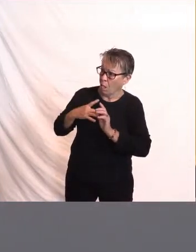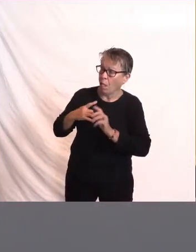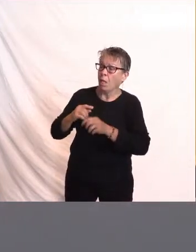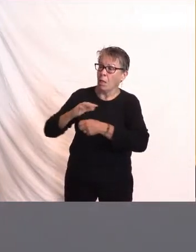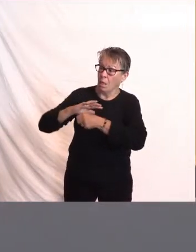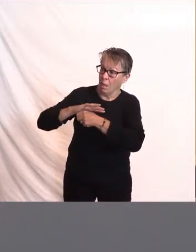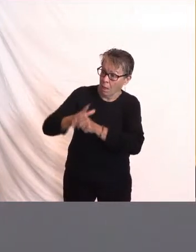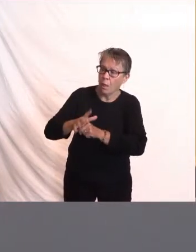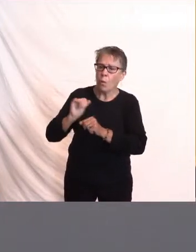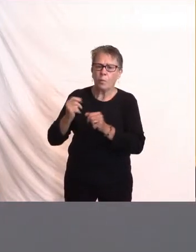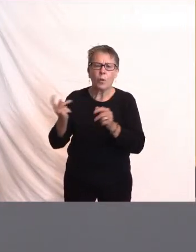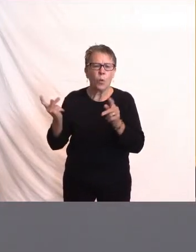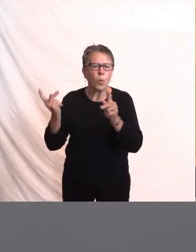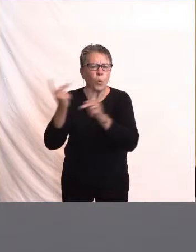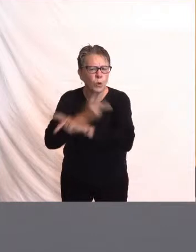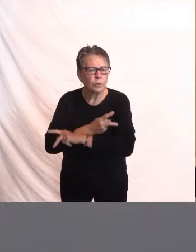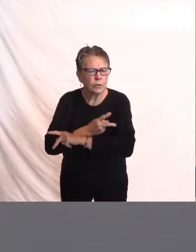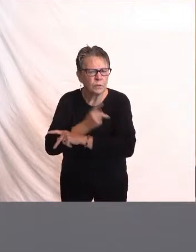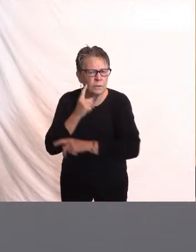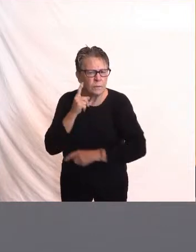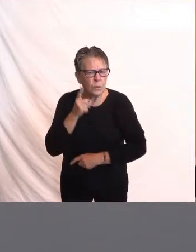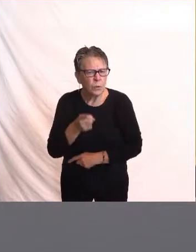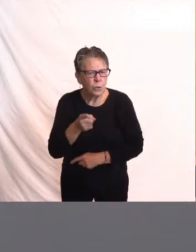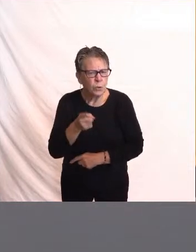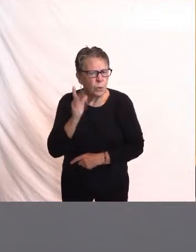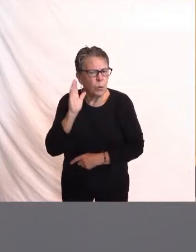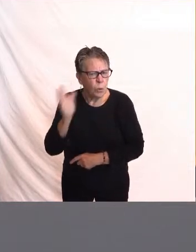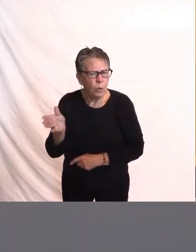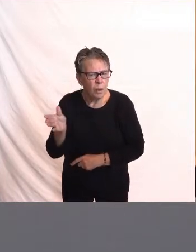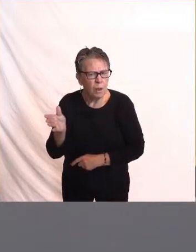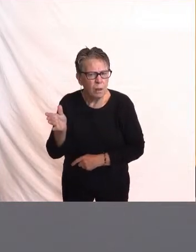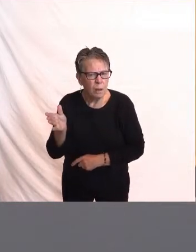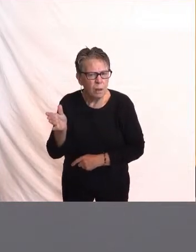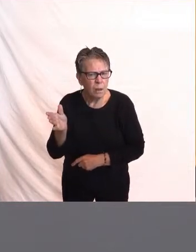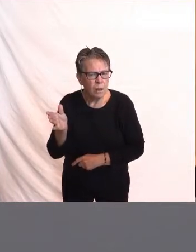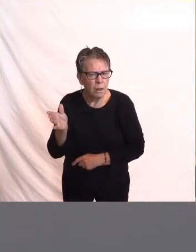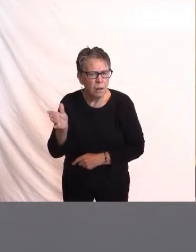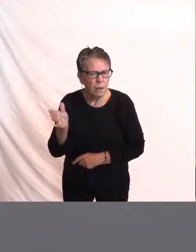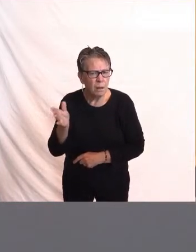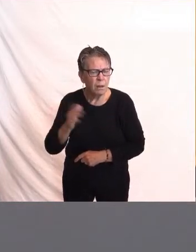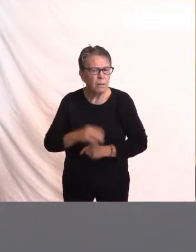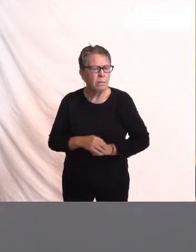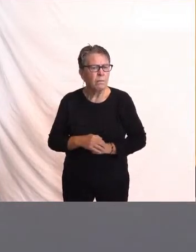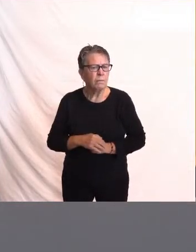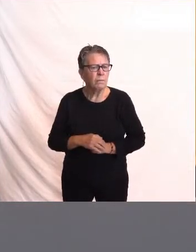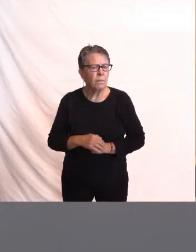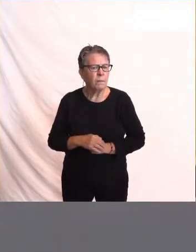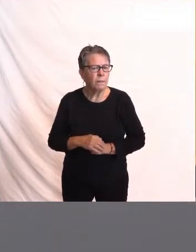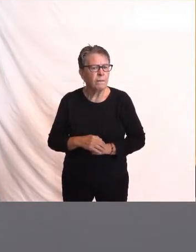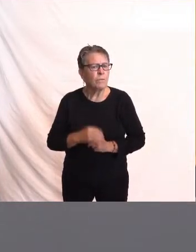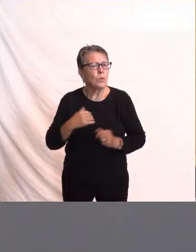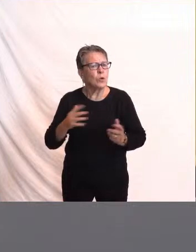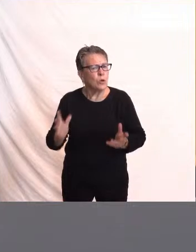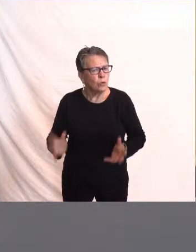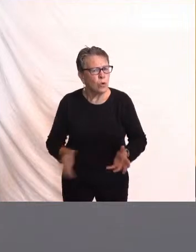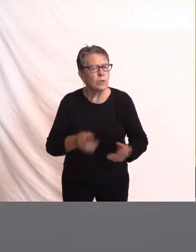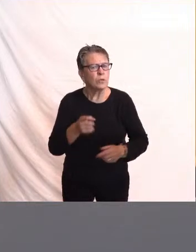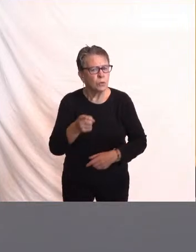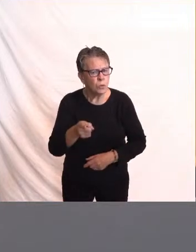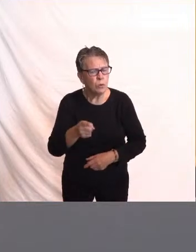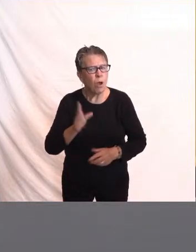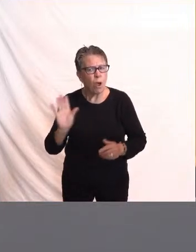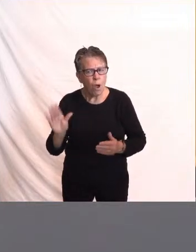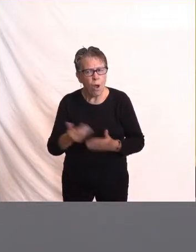unborn child and to the mother itself than the vaccine, and would strongly encourage that pregnant women get vaccinated. And it's also been